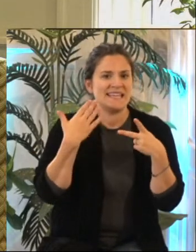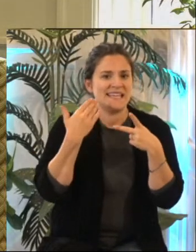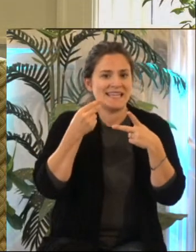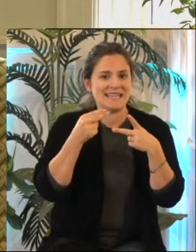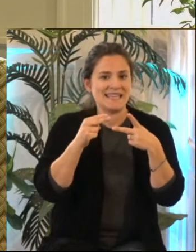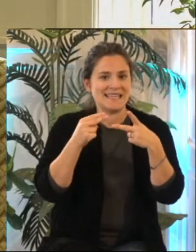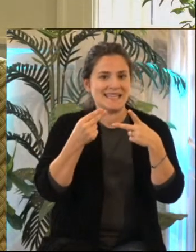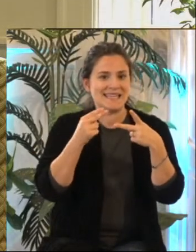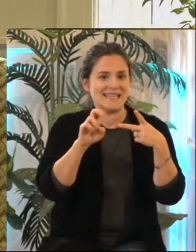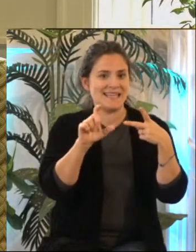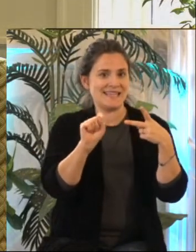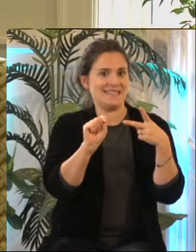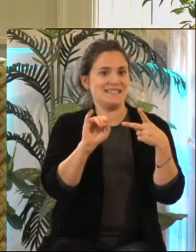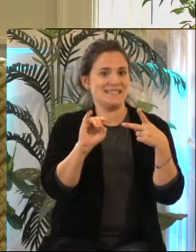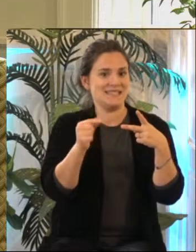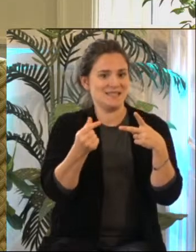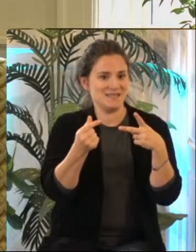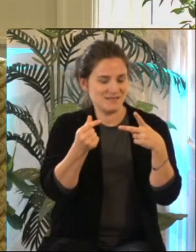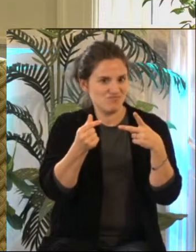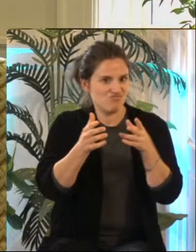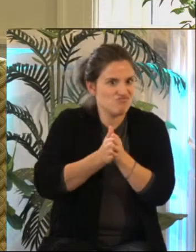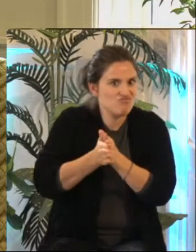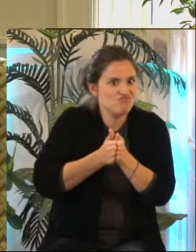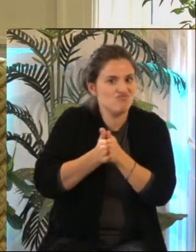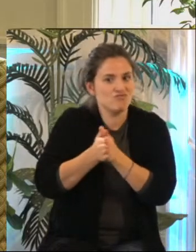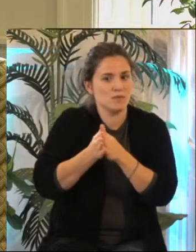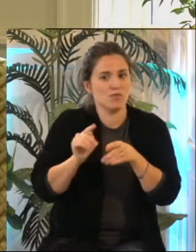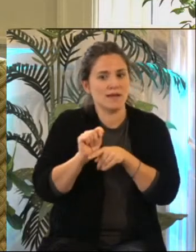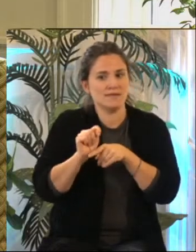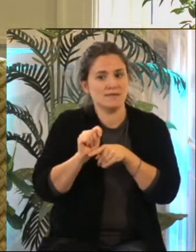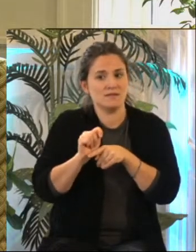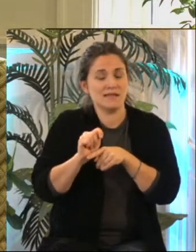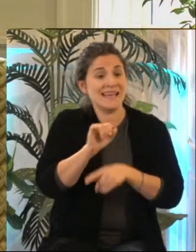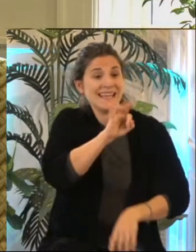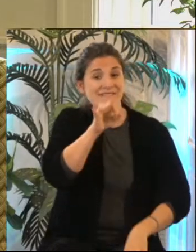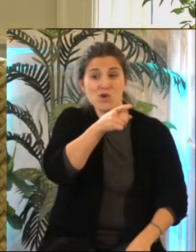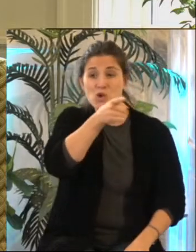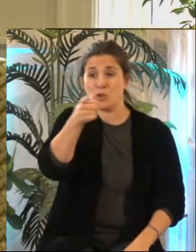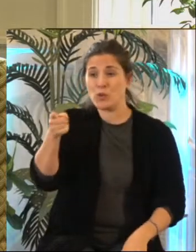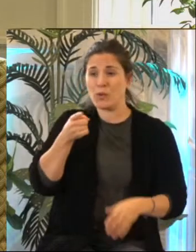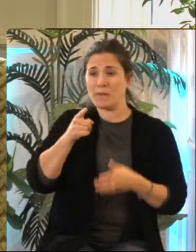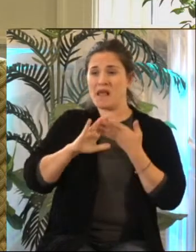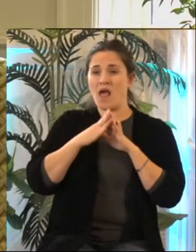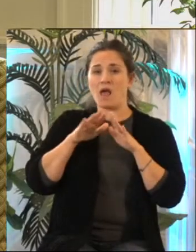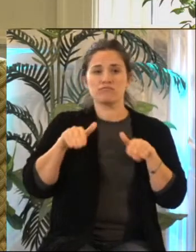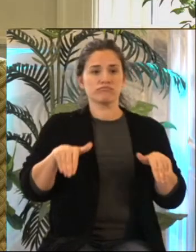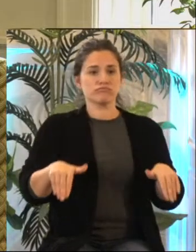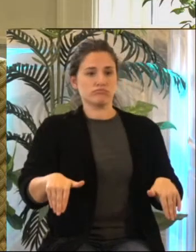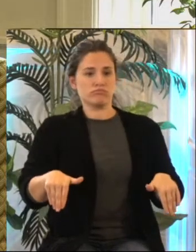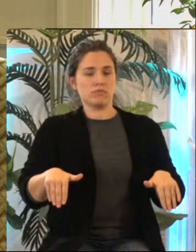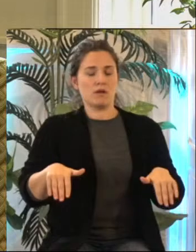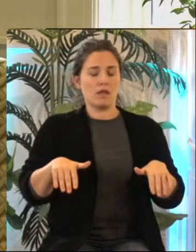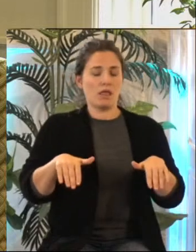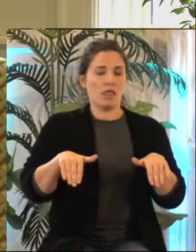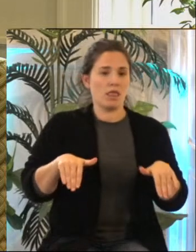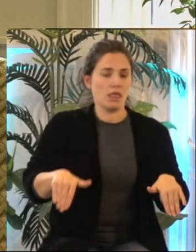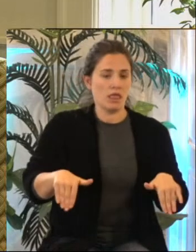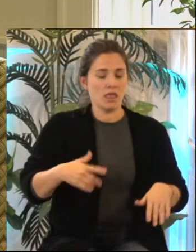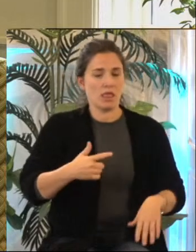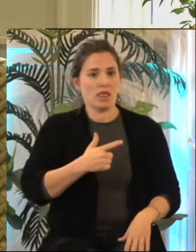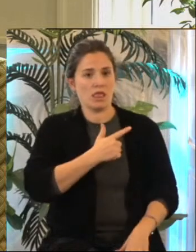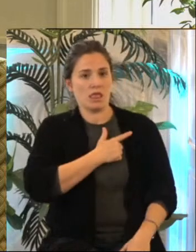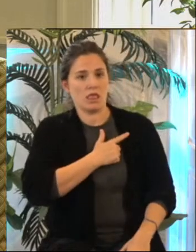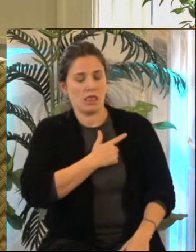apathetic, dispirited, even times when we need to be re-inspired and re-motivated, because it's so easy to just